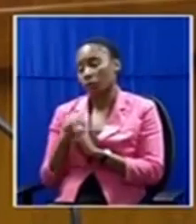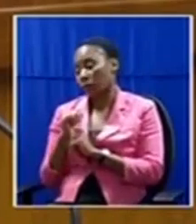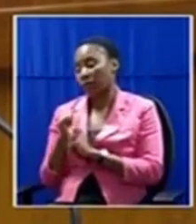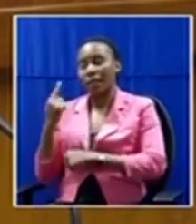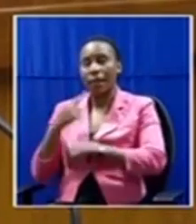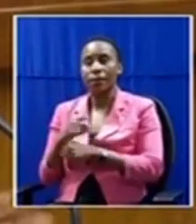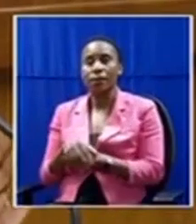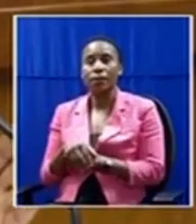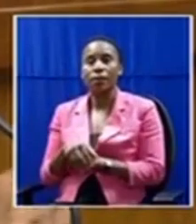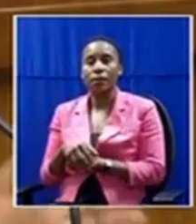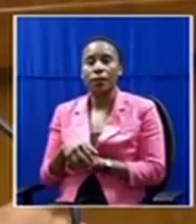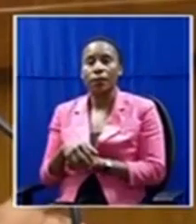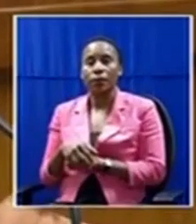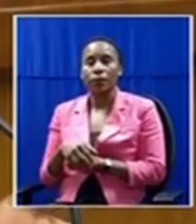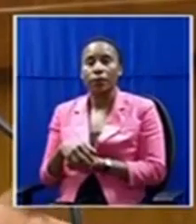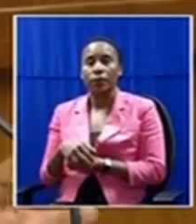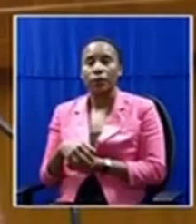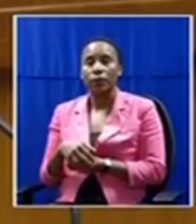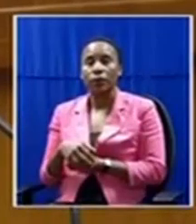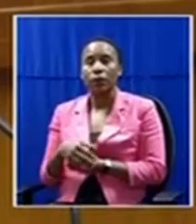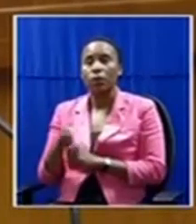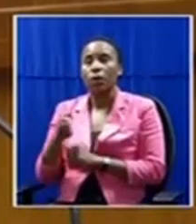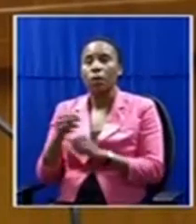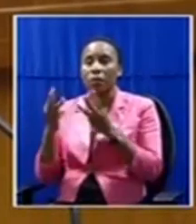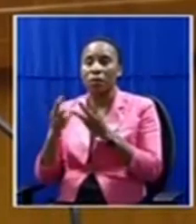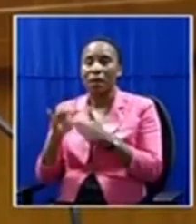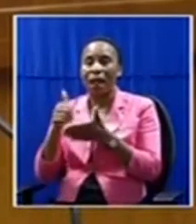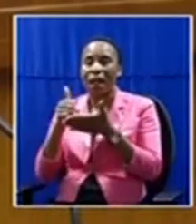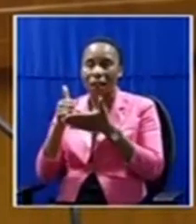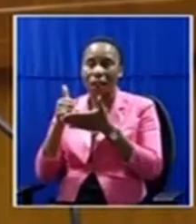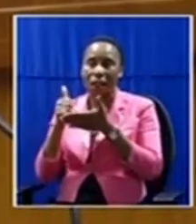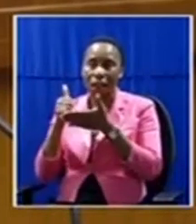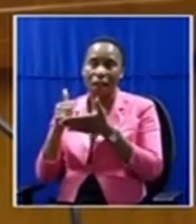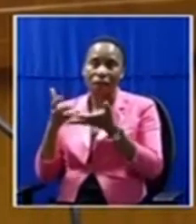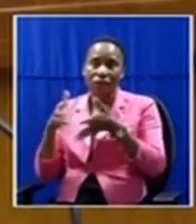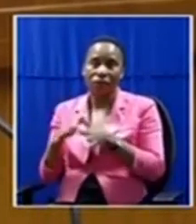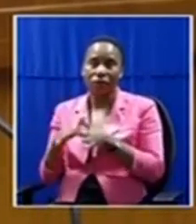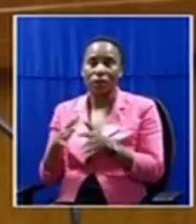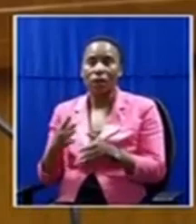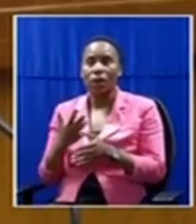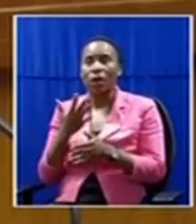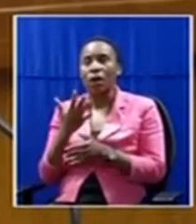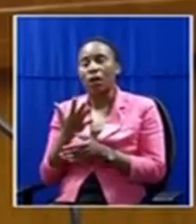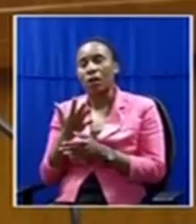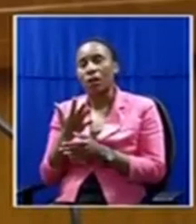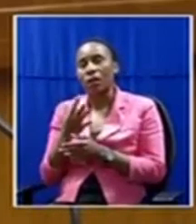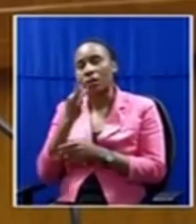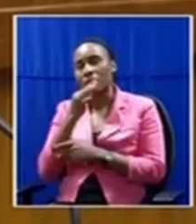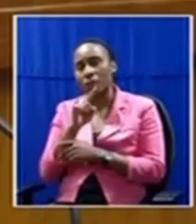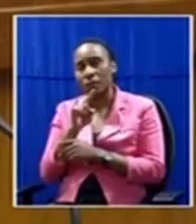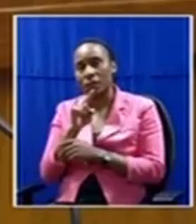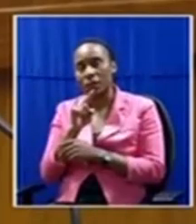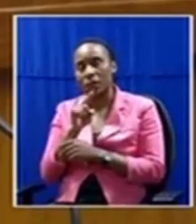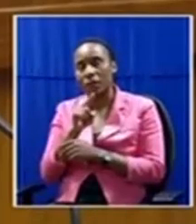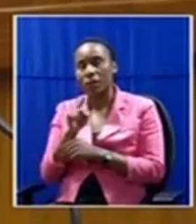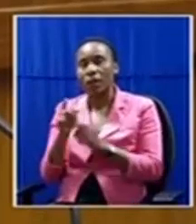To come to the people who have helped us, I want to say to